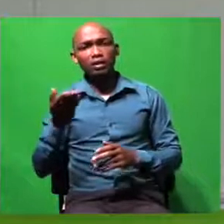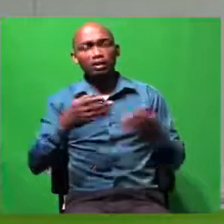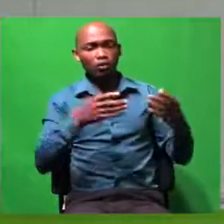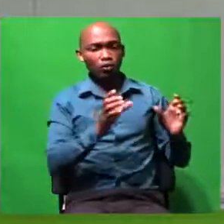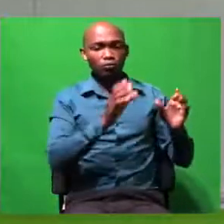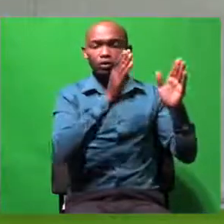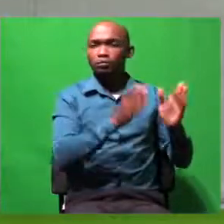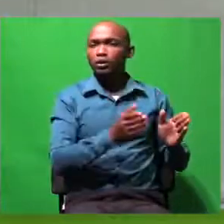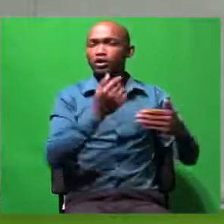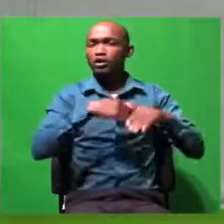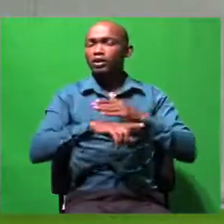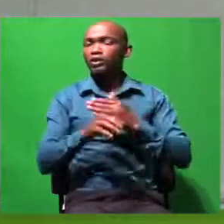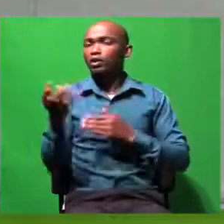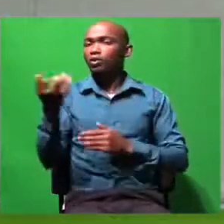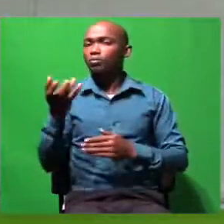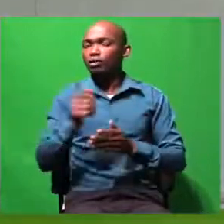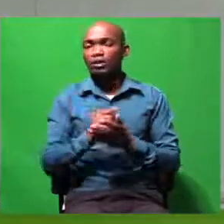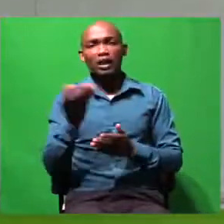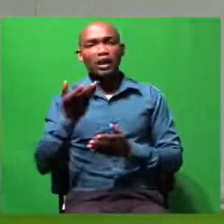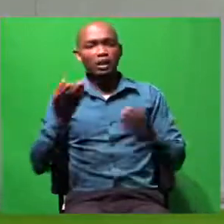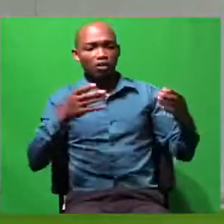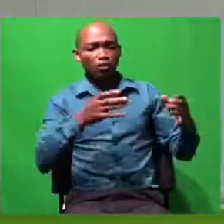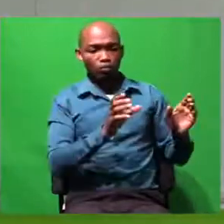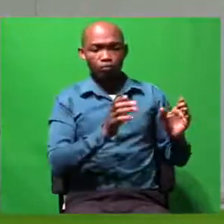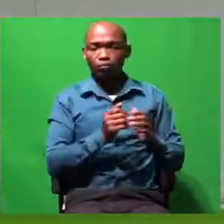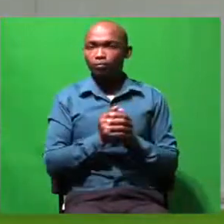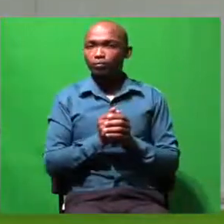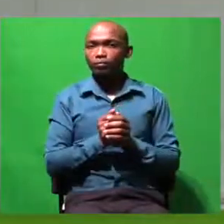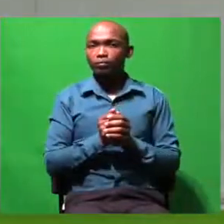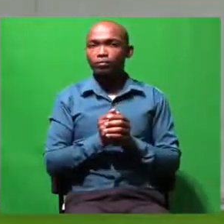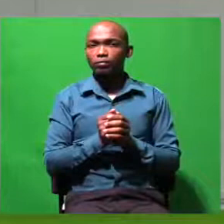communities? Any more? Any group?